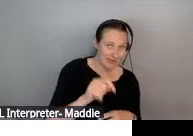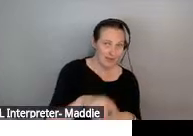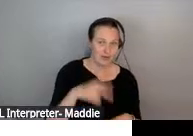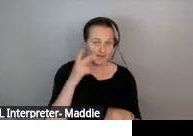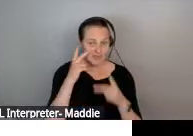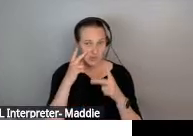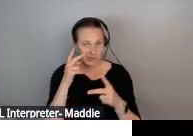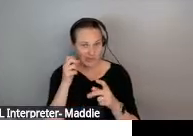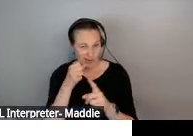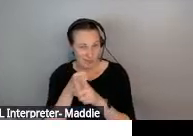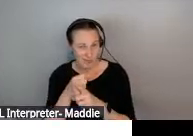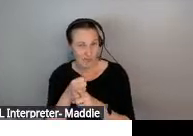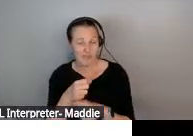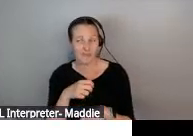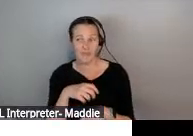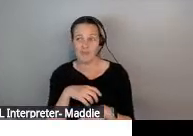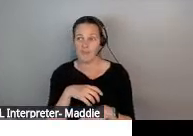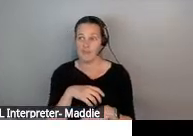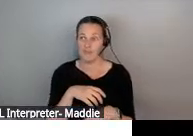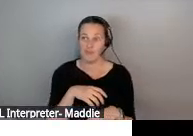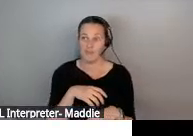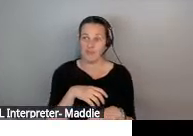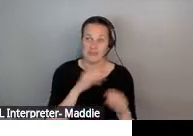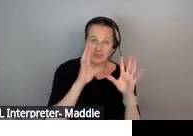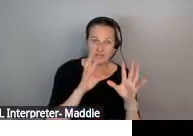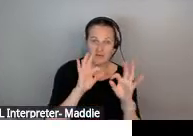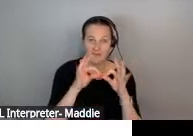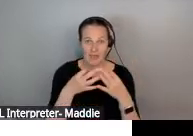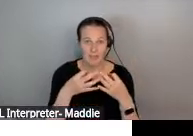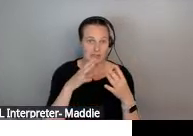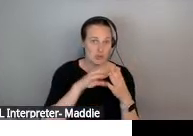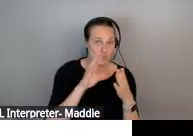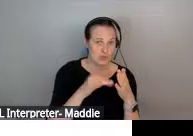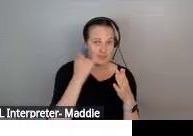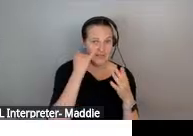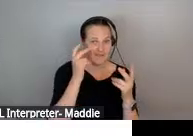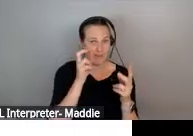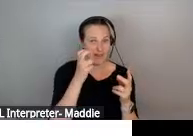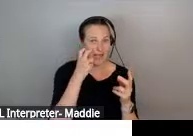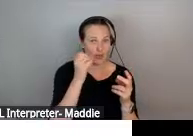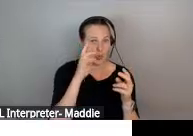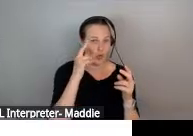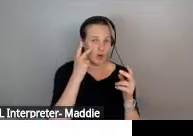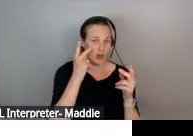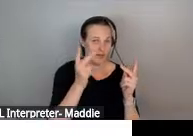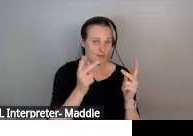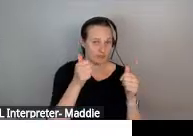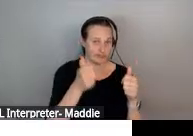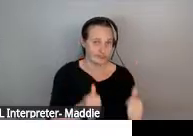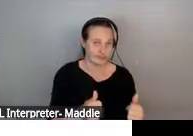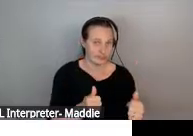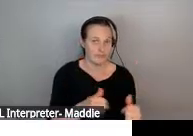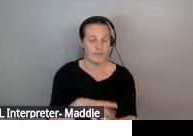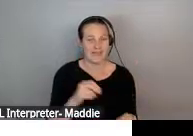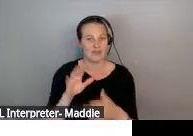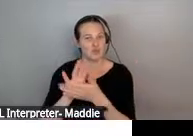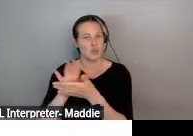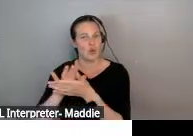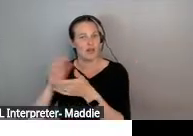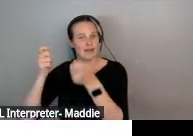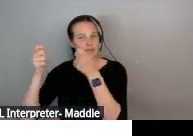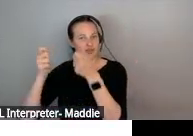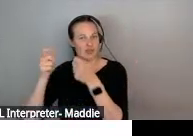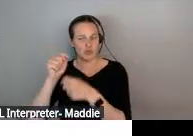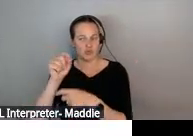education teachers, families, and students who are blind or low vision, and school administrators. So that toolkit is also